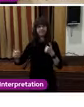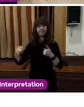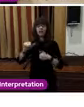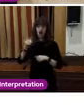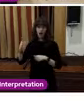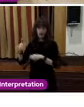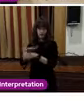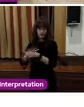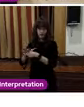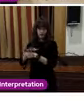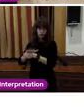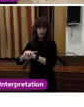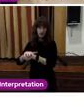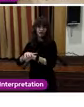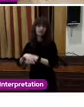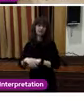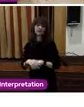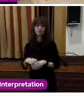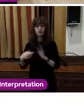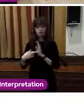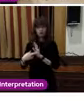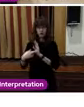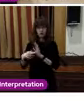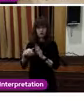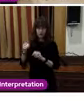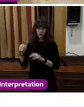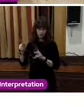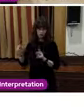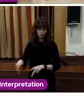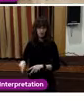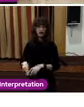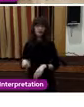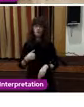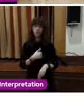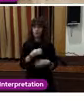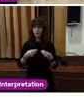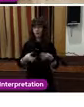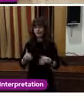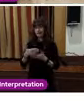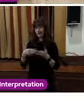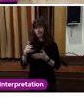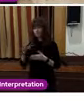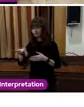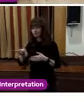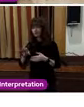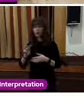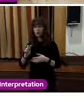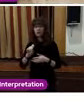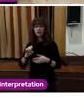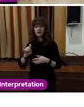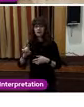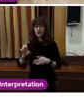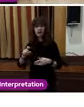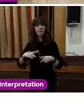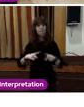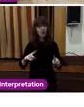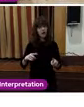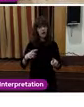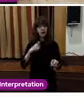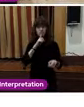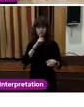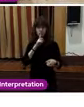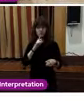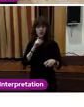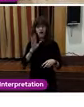represented by Representative Grace Meng. So we lost a portion of Woodside, but we picked up Astoria. Astoria used